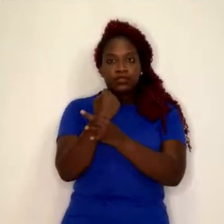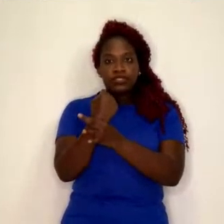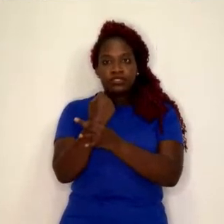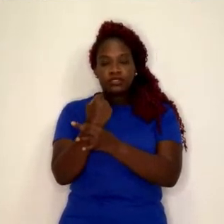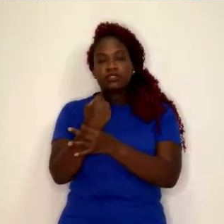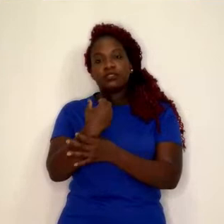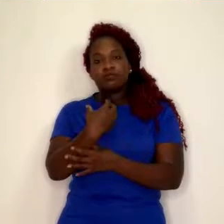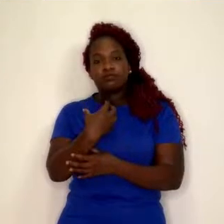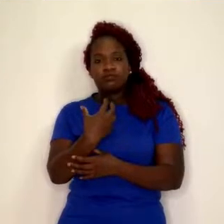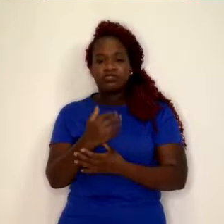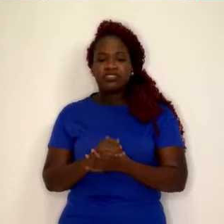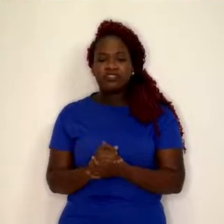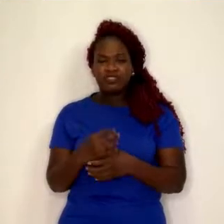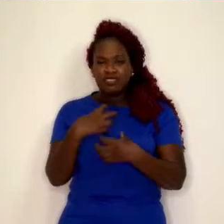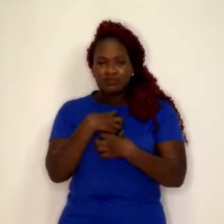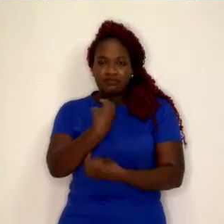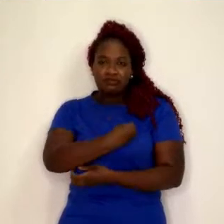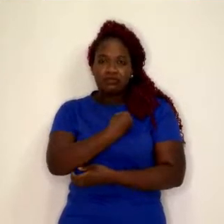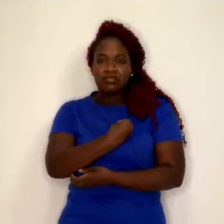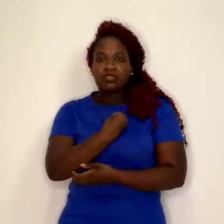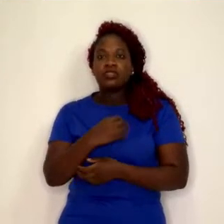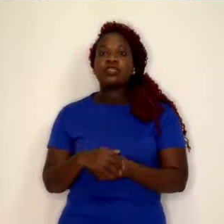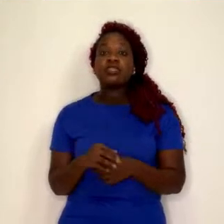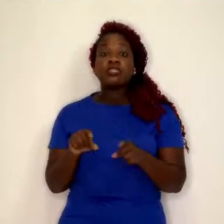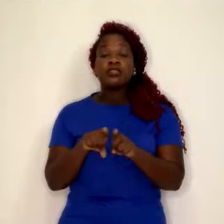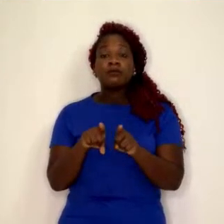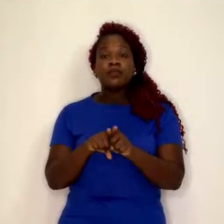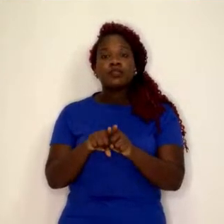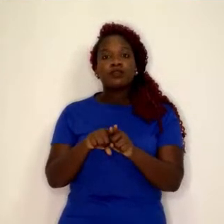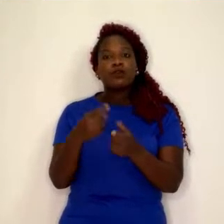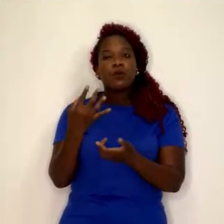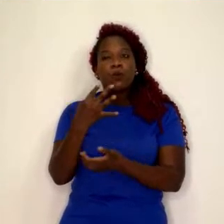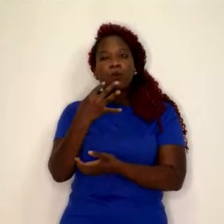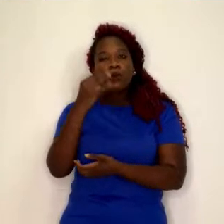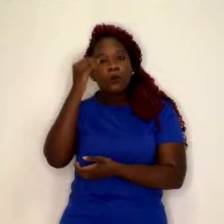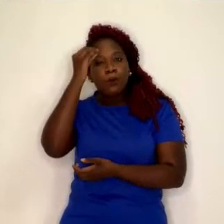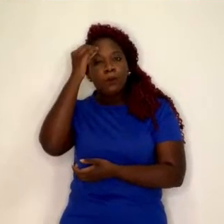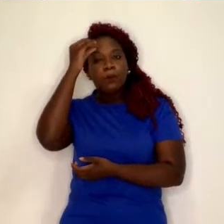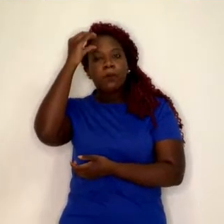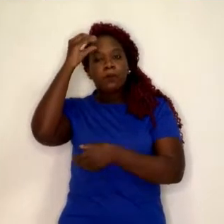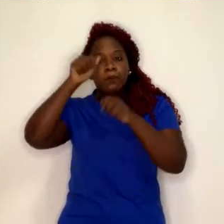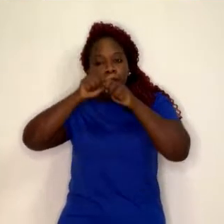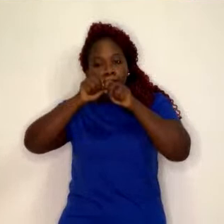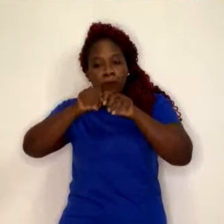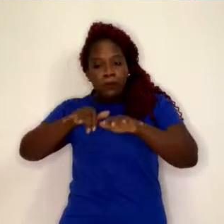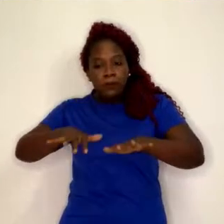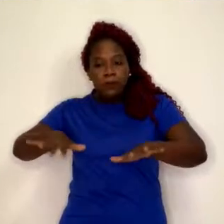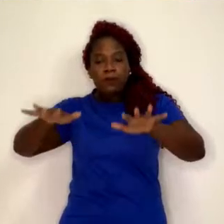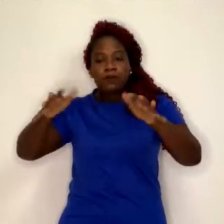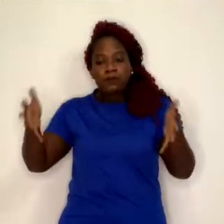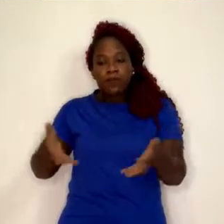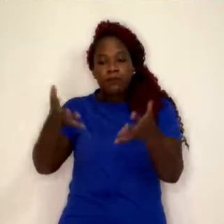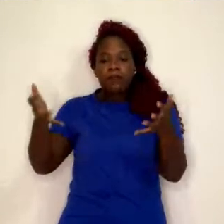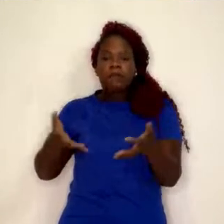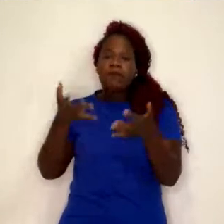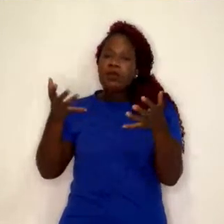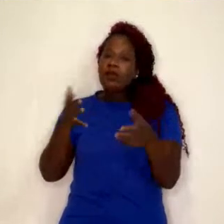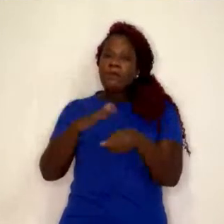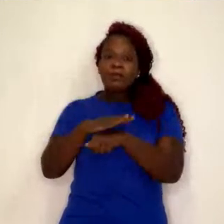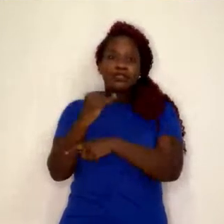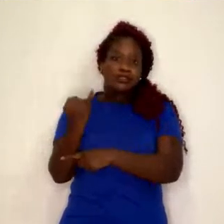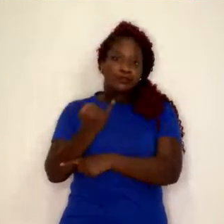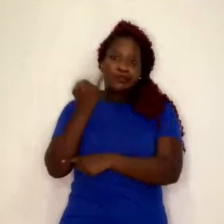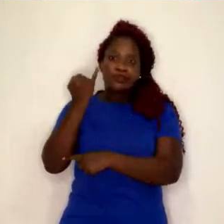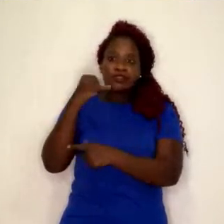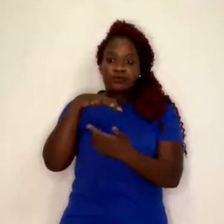and protecting all forms of life and promoting knowledge, which is what matters to